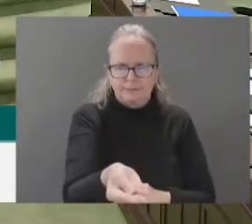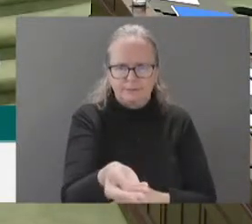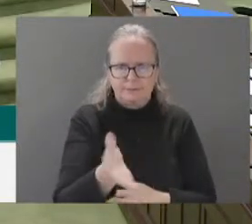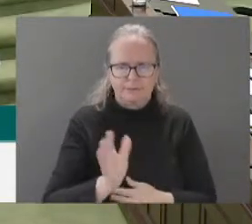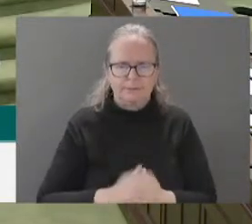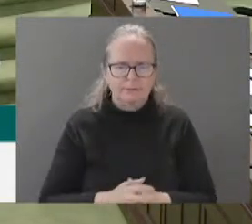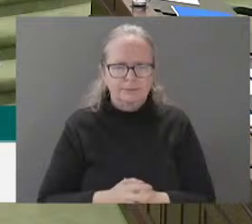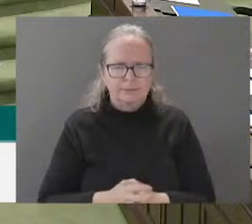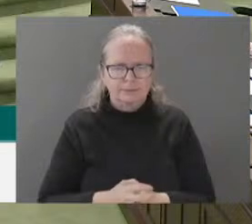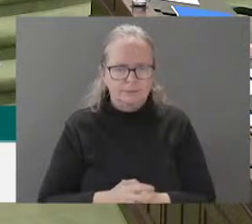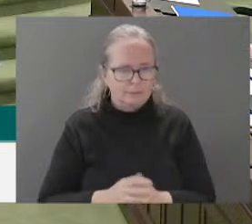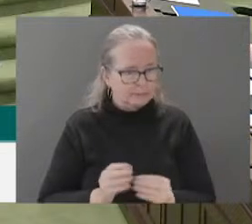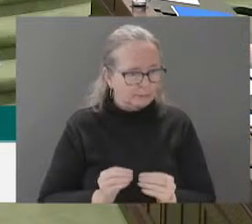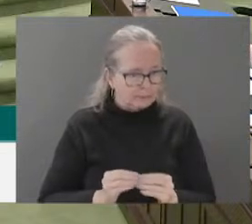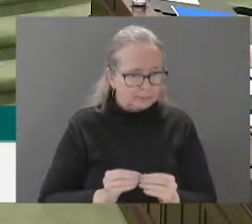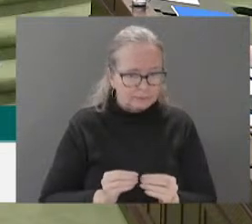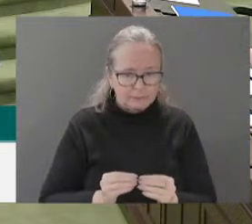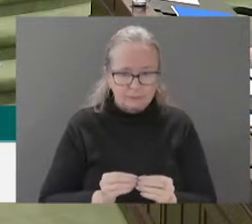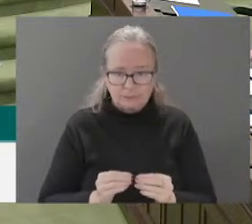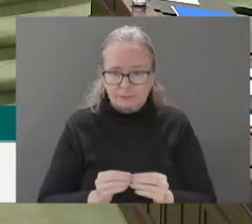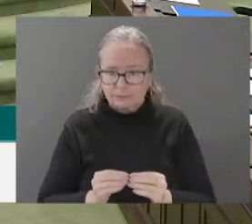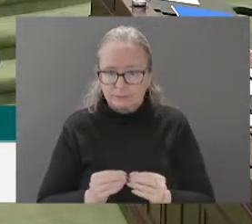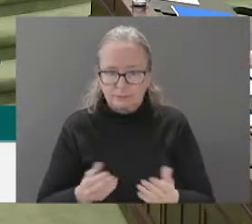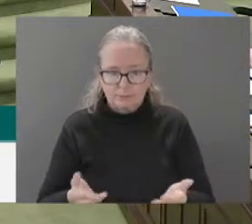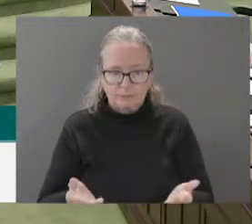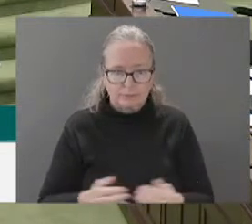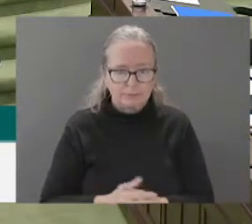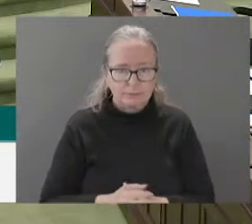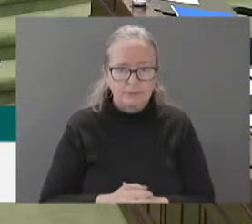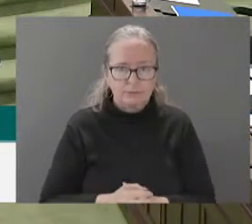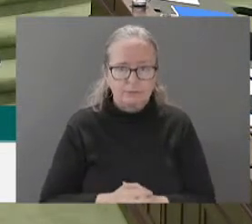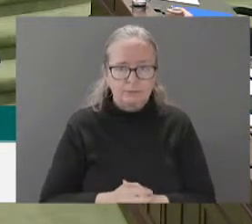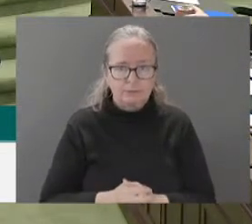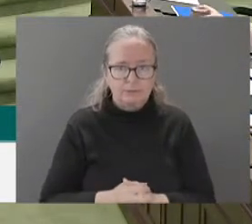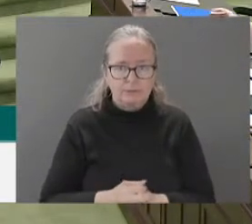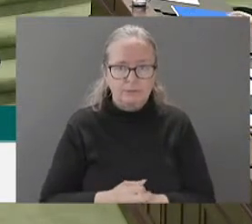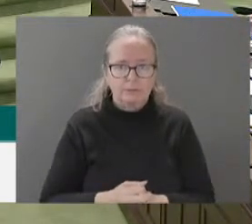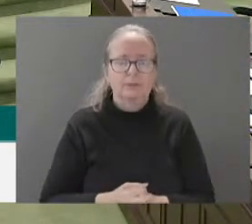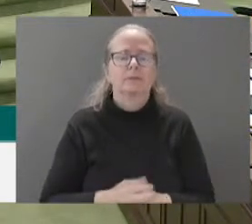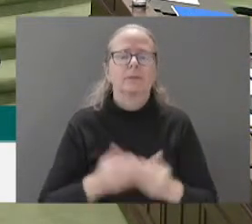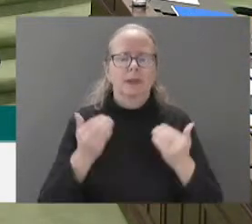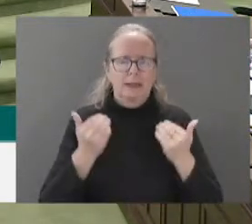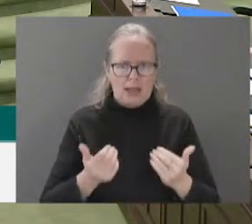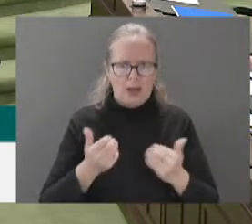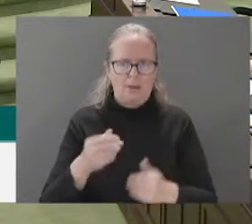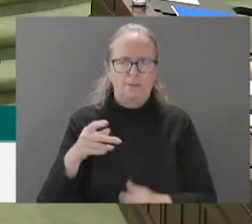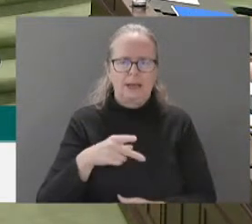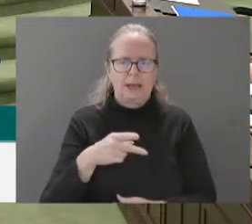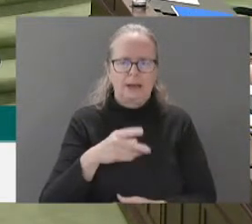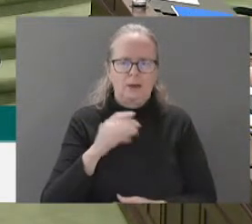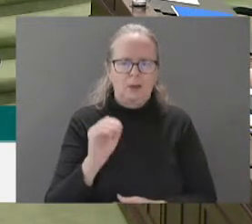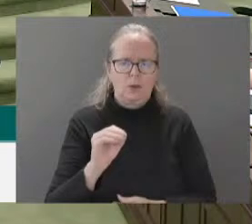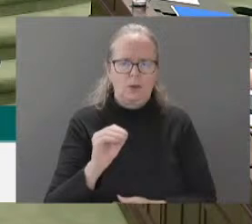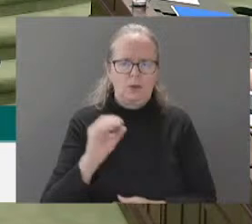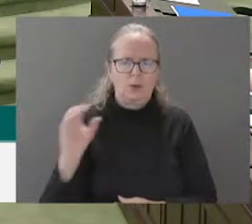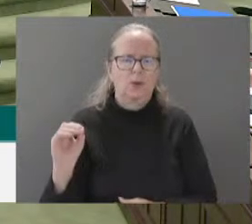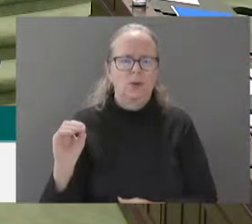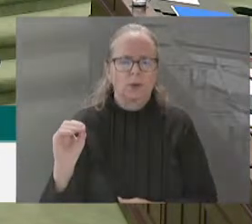others honorable members this brings us to points of order and at